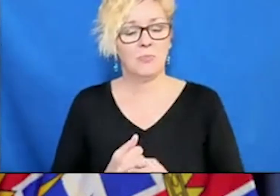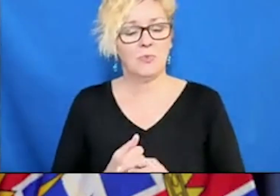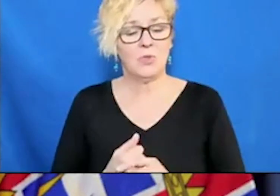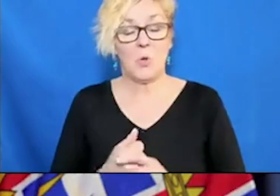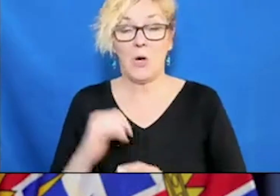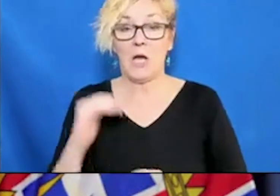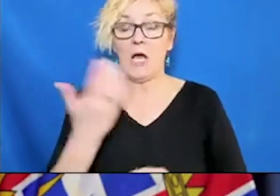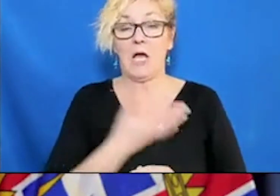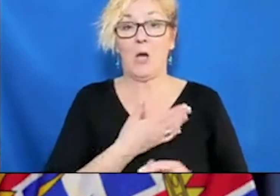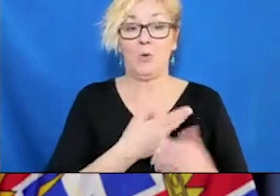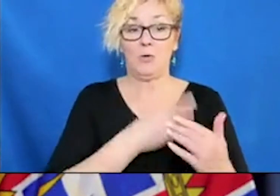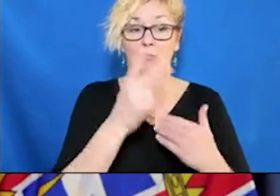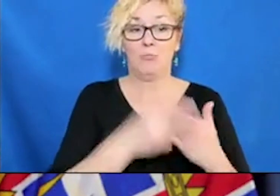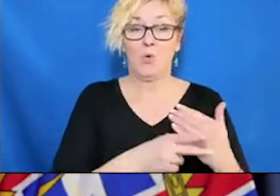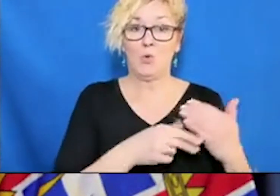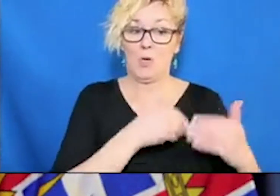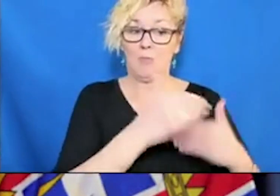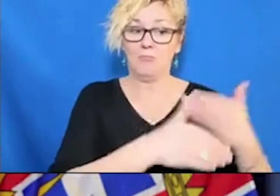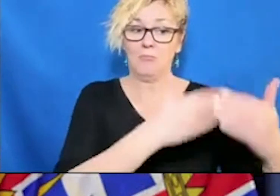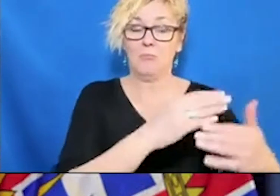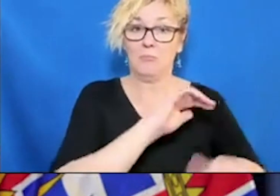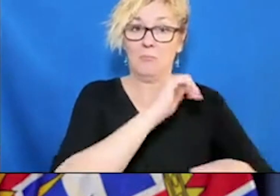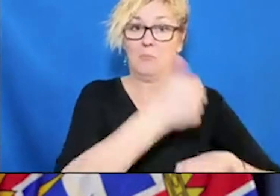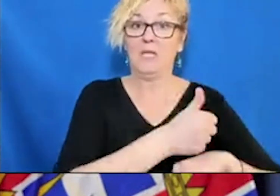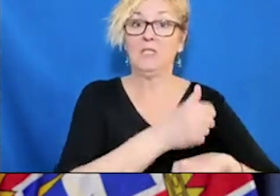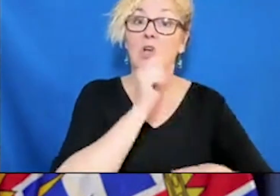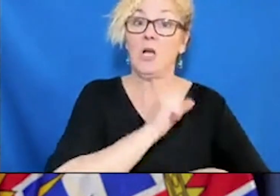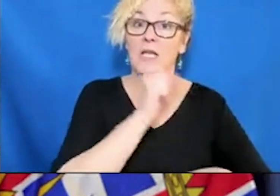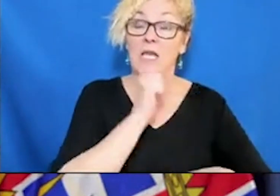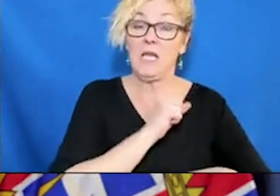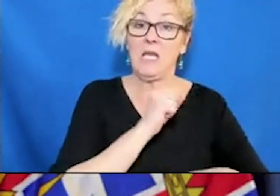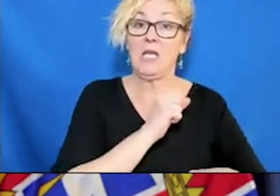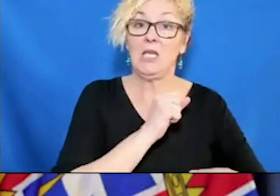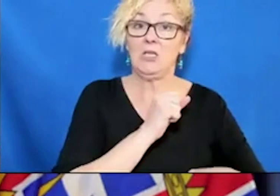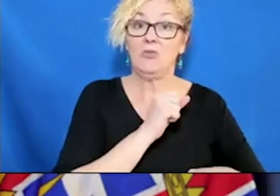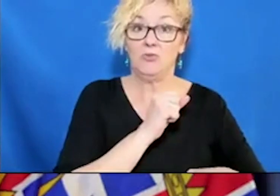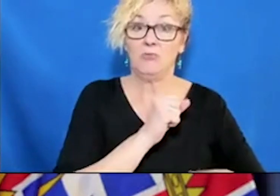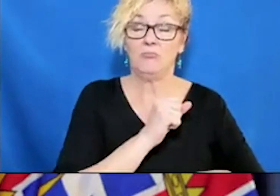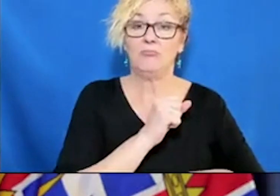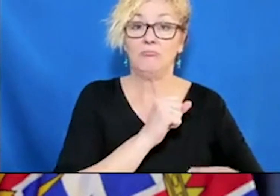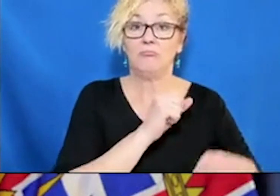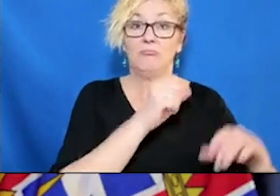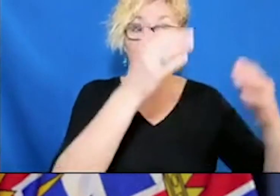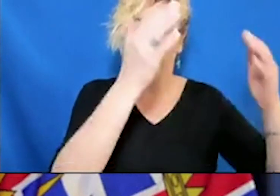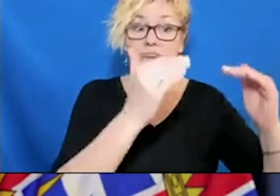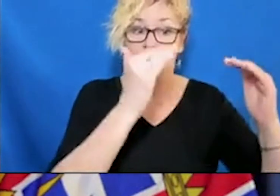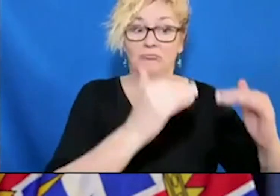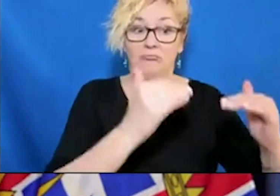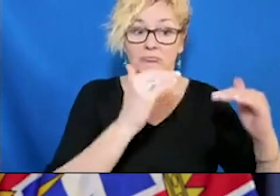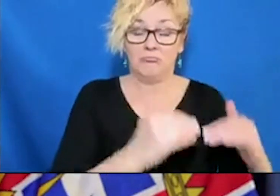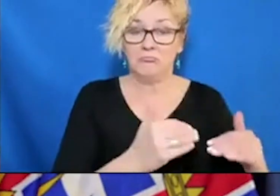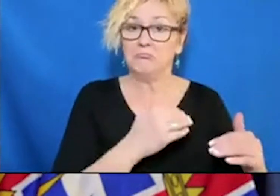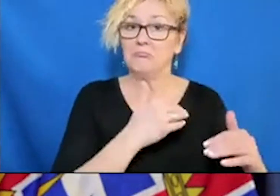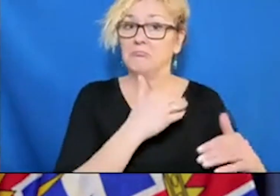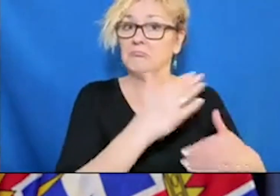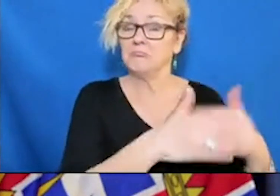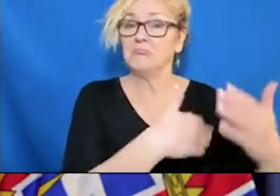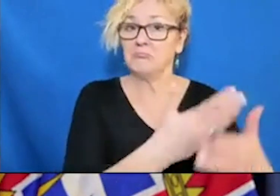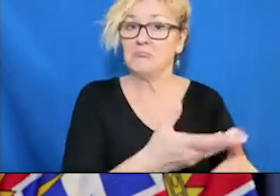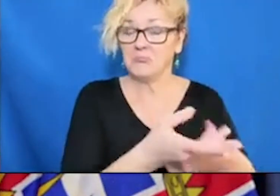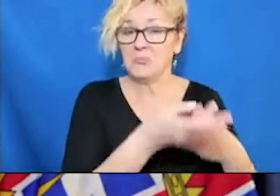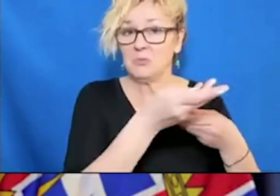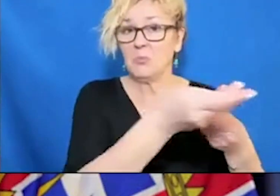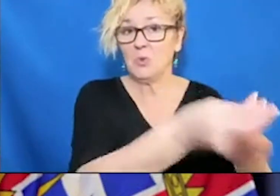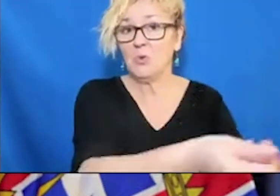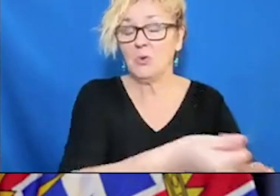our age-based effort that we're moving through age cohorts, and I think you can see that happening every day. And I think there'll be a